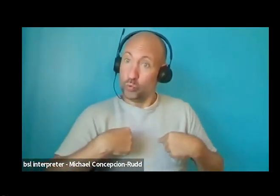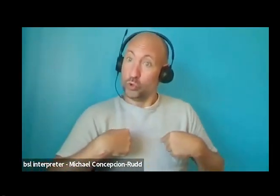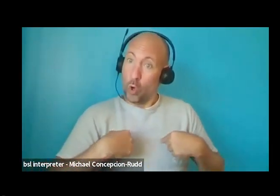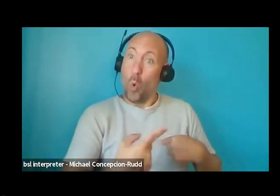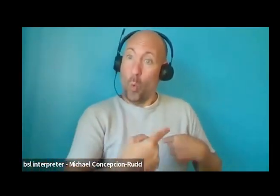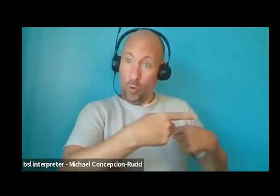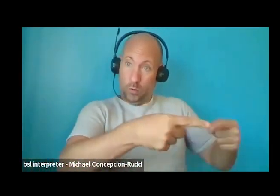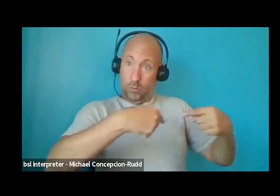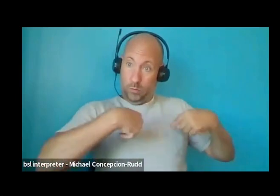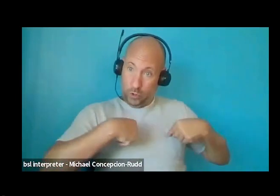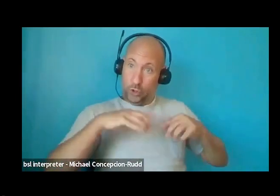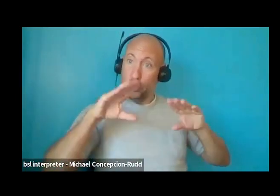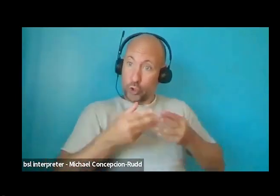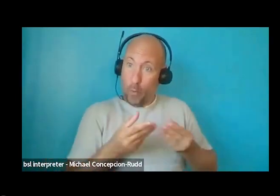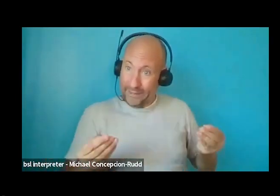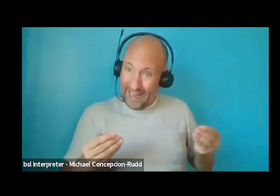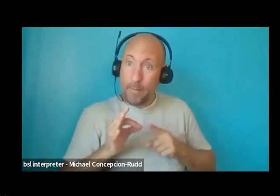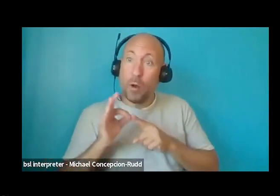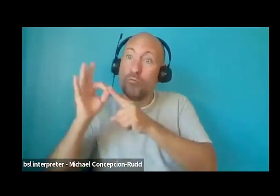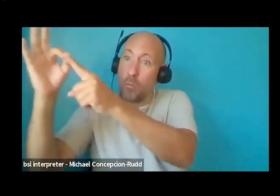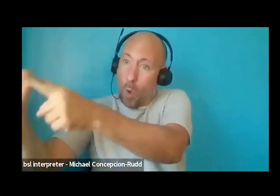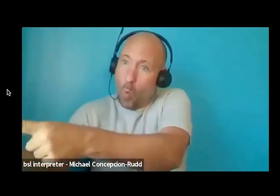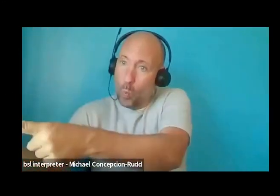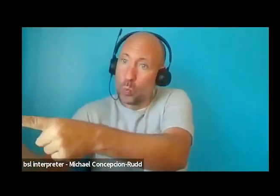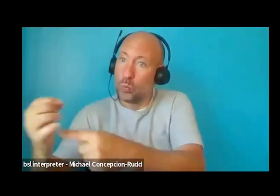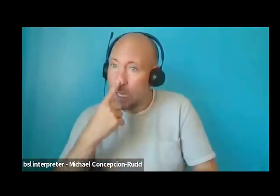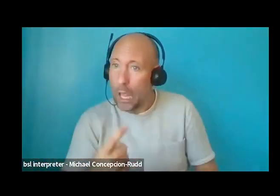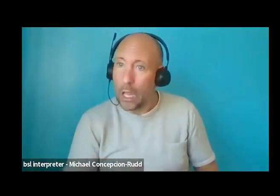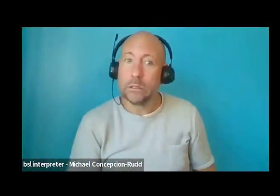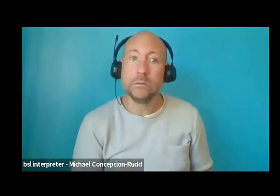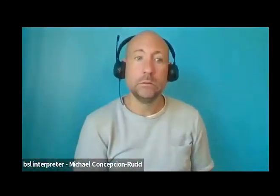to those groups of organizations.